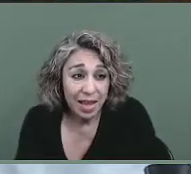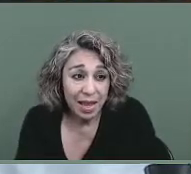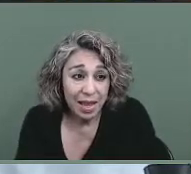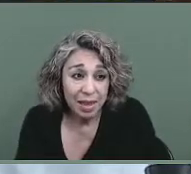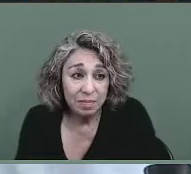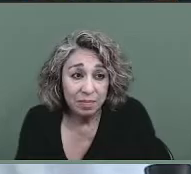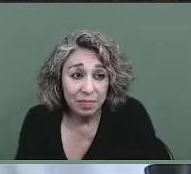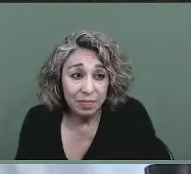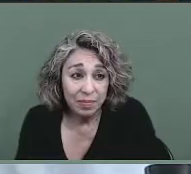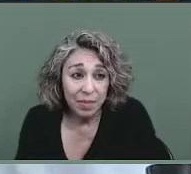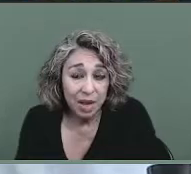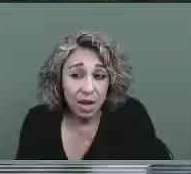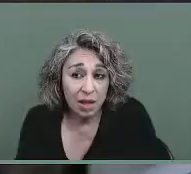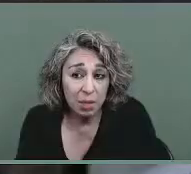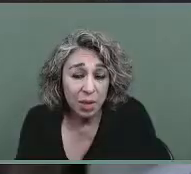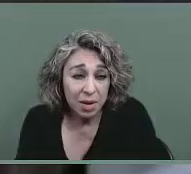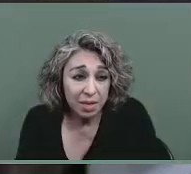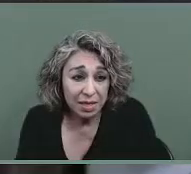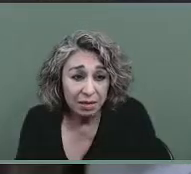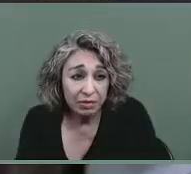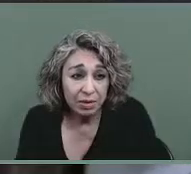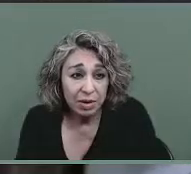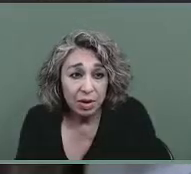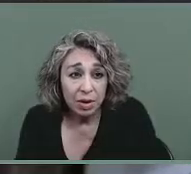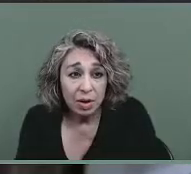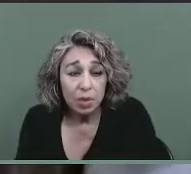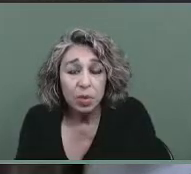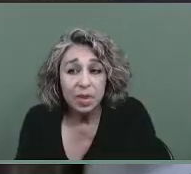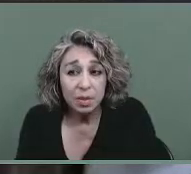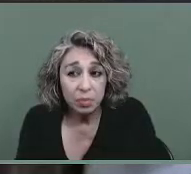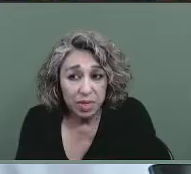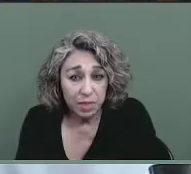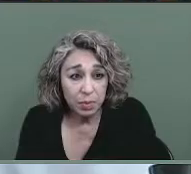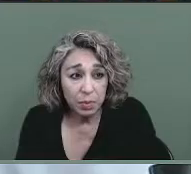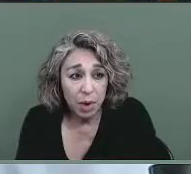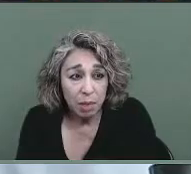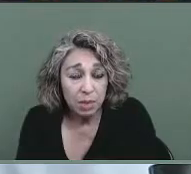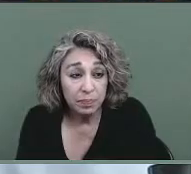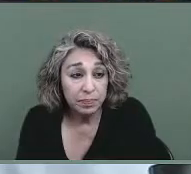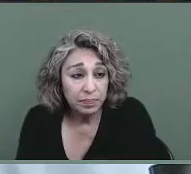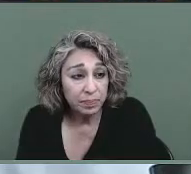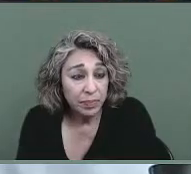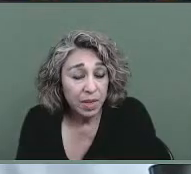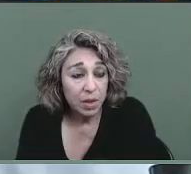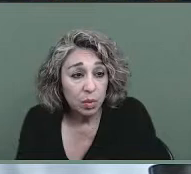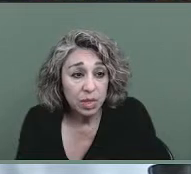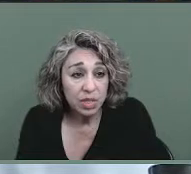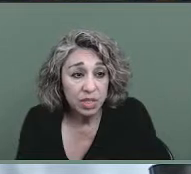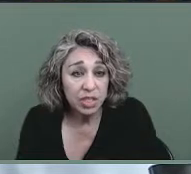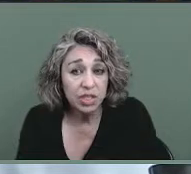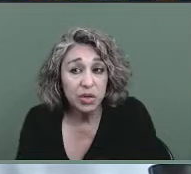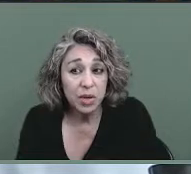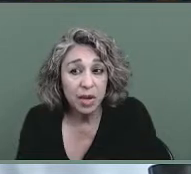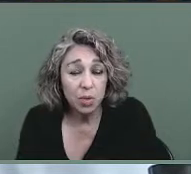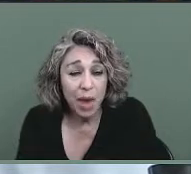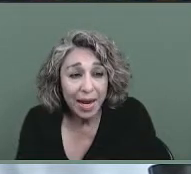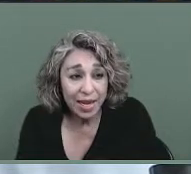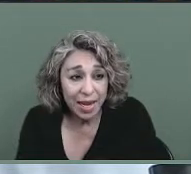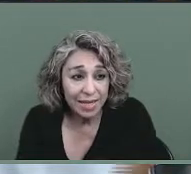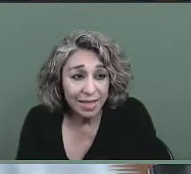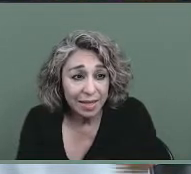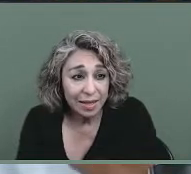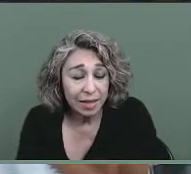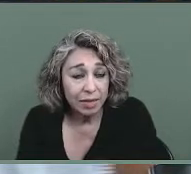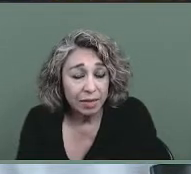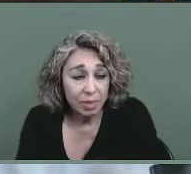am occupying myself with the principle problem which is to eradicate